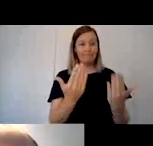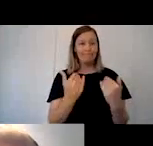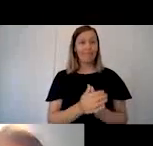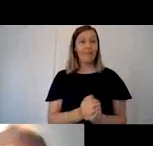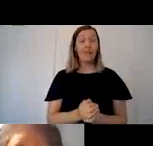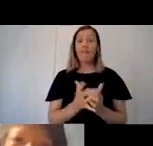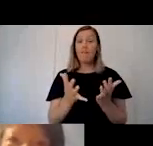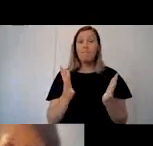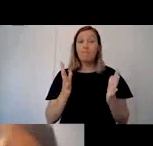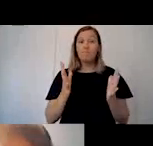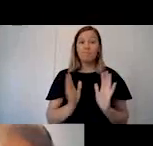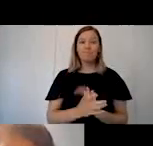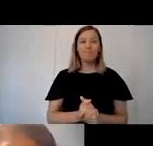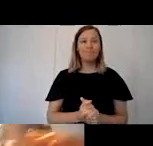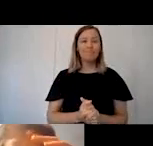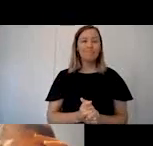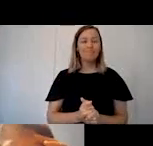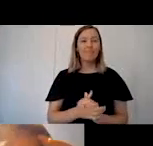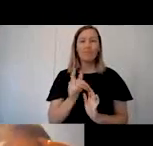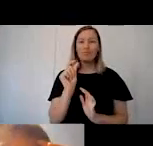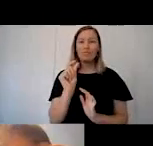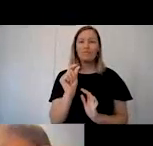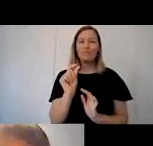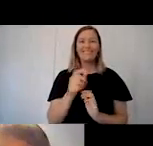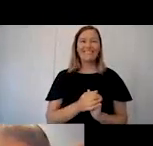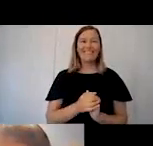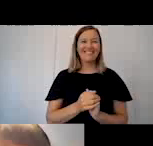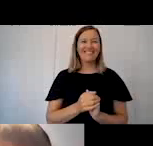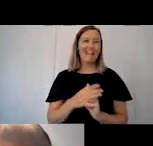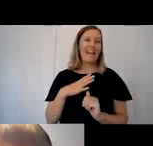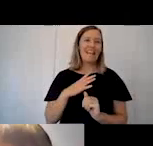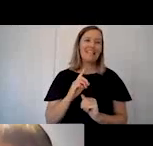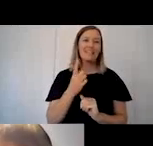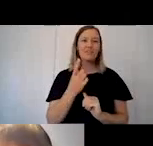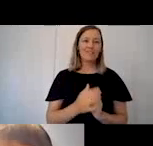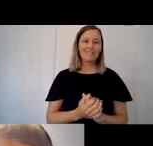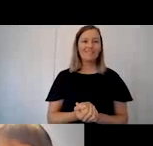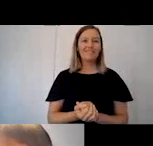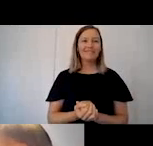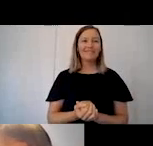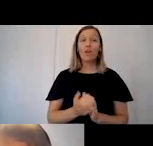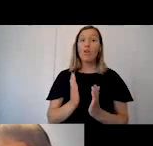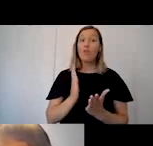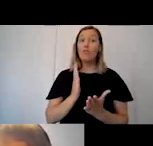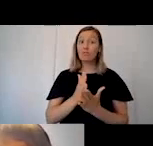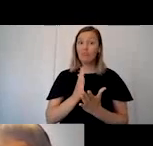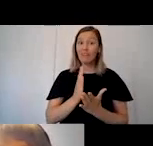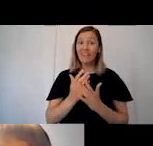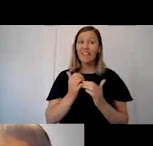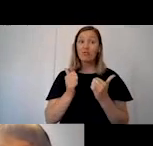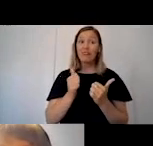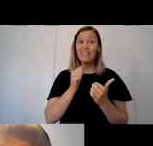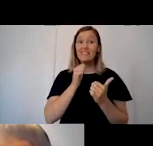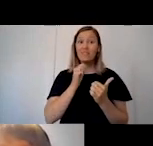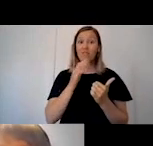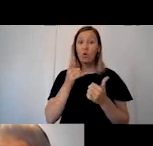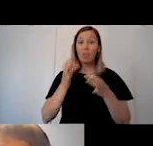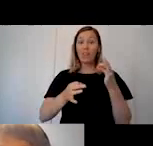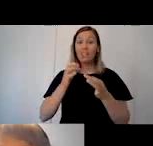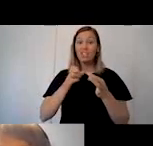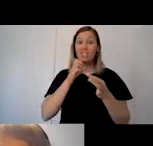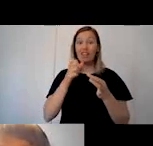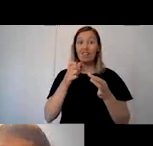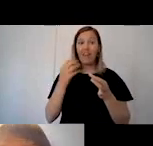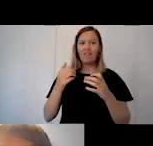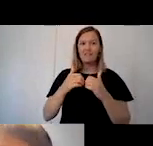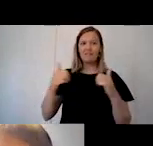mind. Anyway, I say quickly. Ladies first. It's actually really convenient for politicians if you're divided, because then they